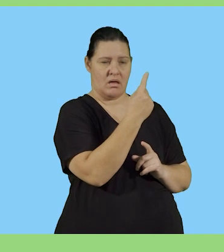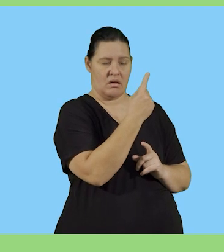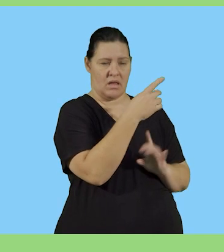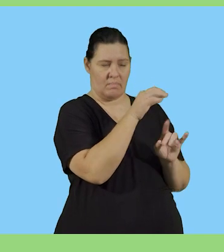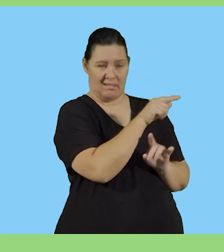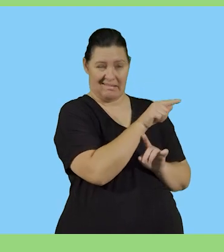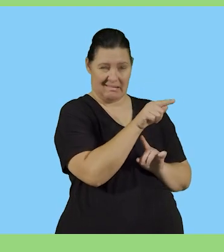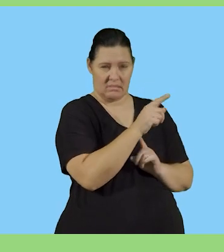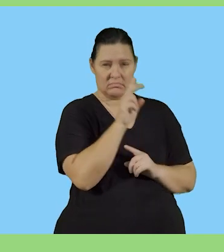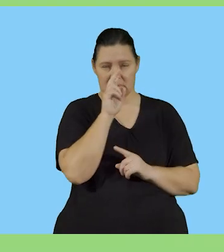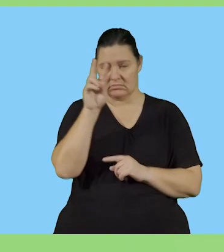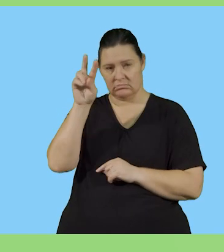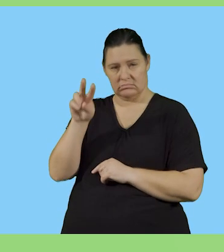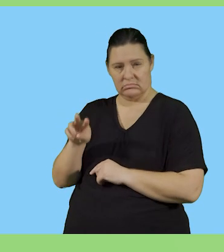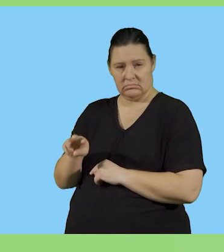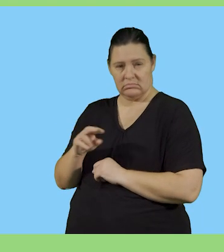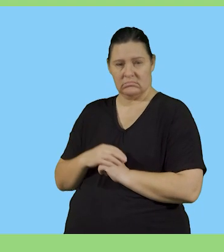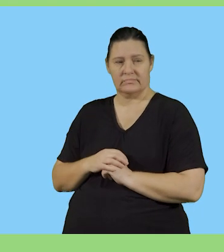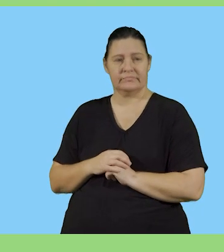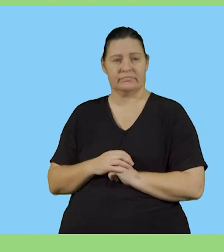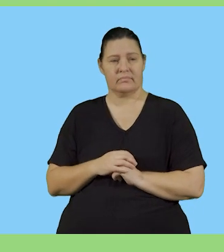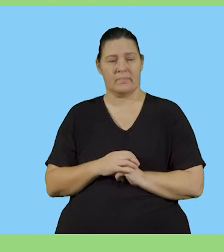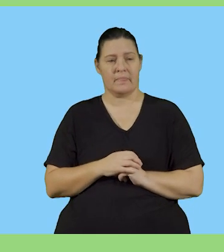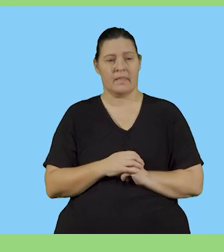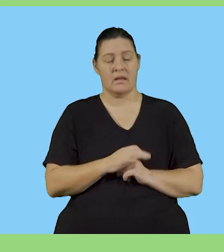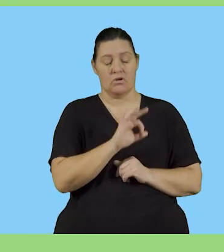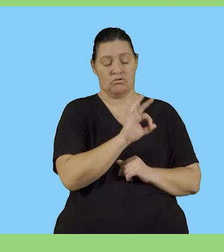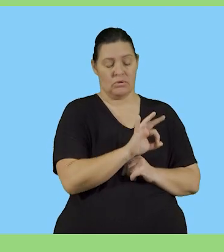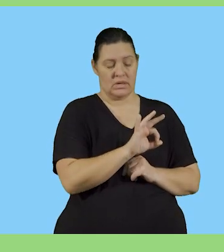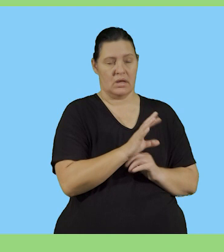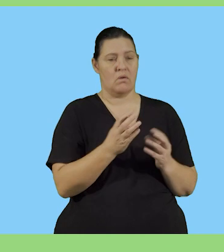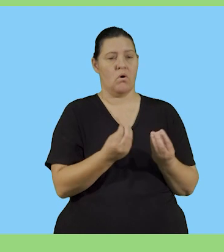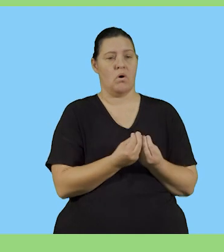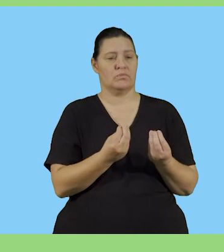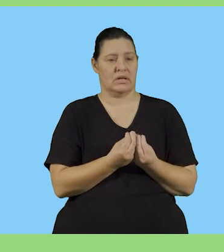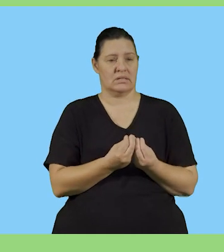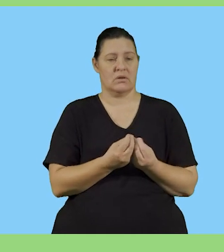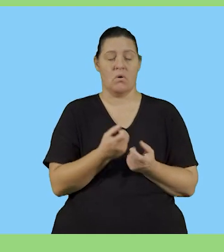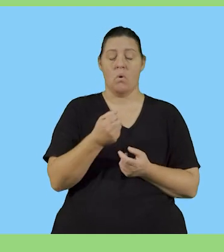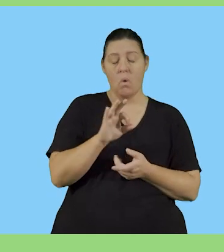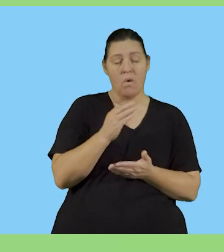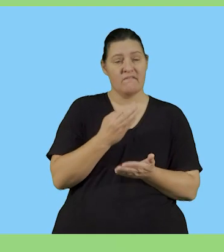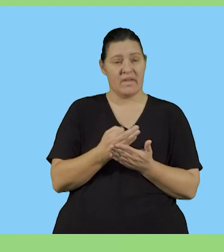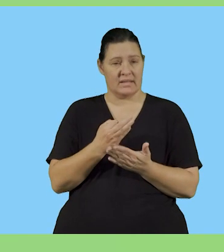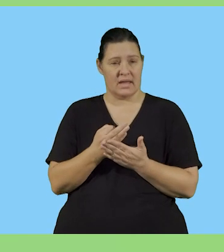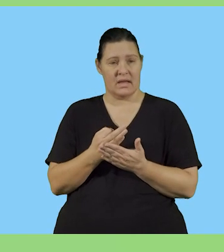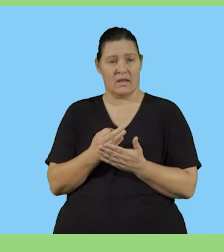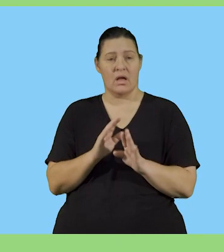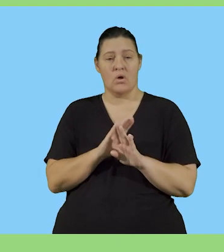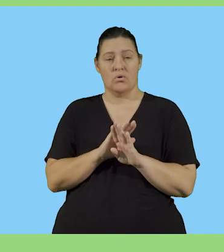at column B again, and then number 3 is objects or factors that